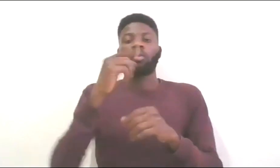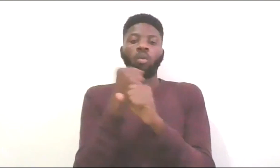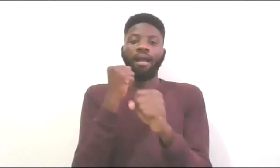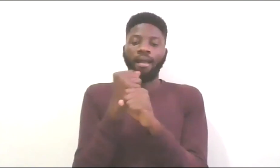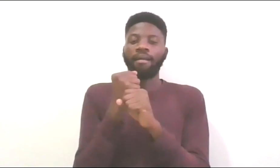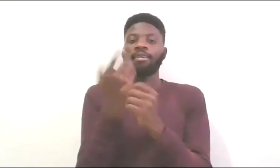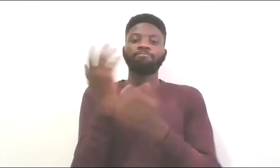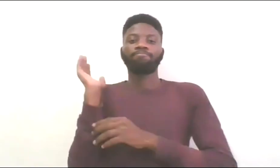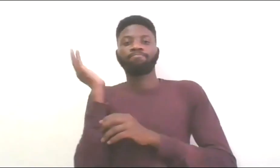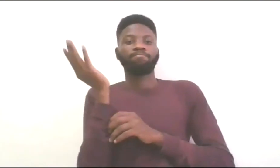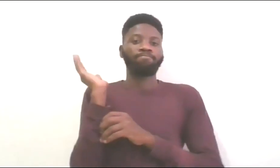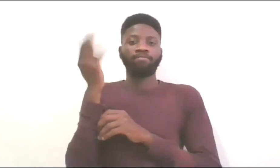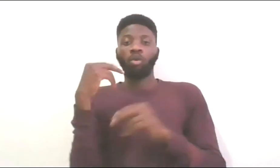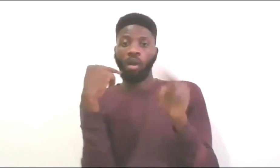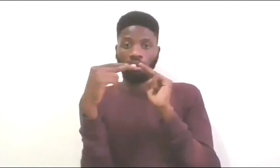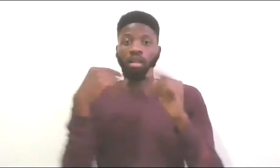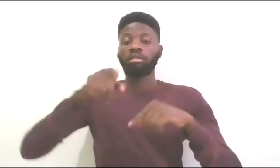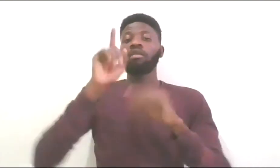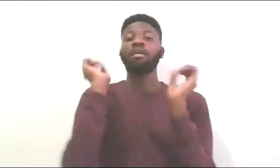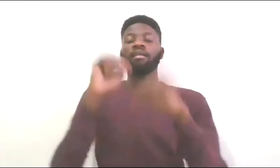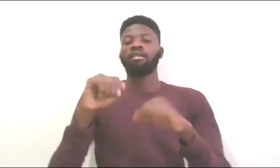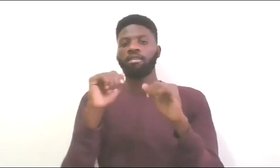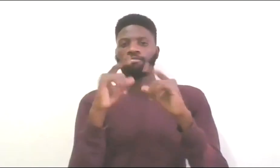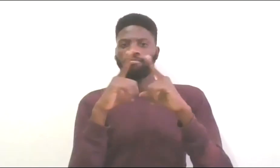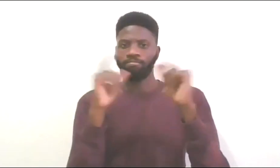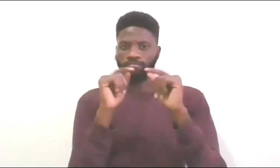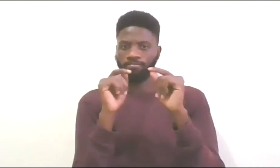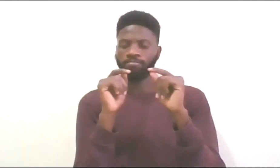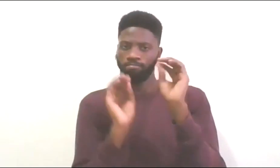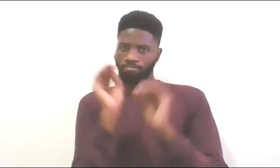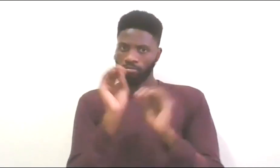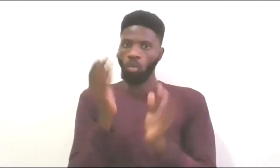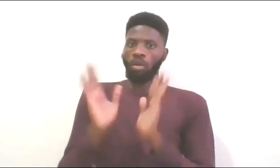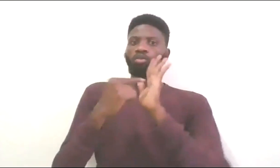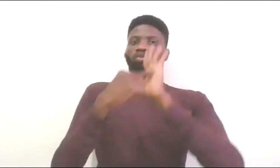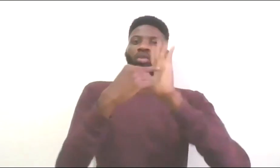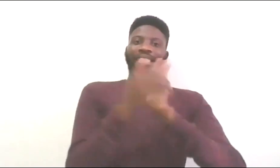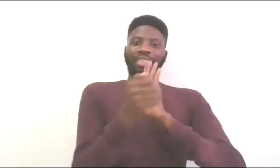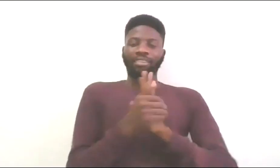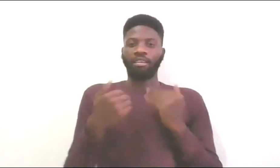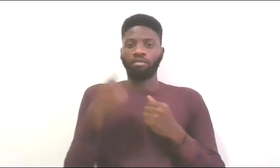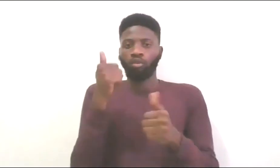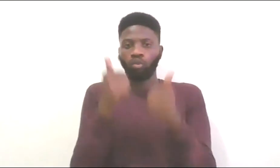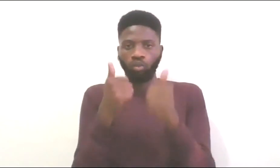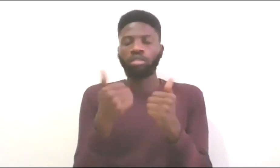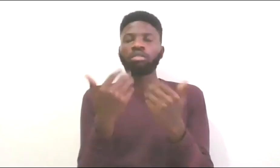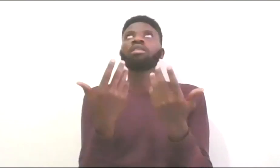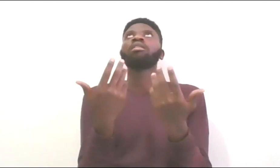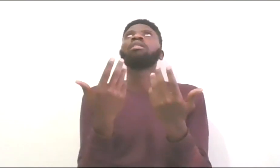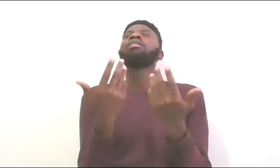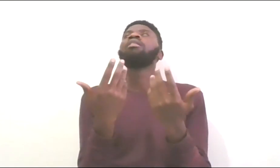can put it in a way that it shows how you have some skills that are